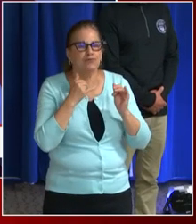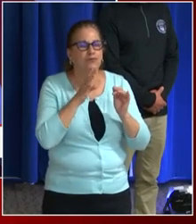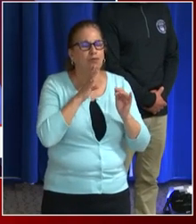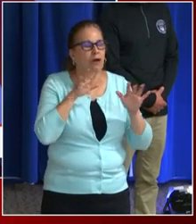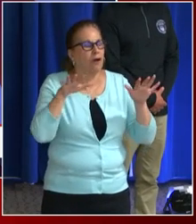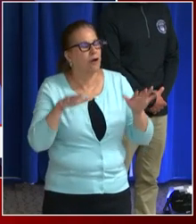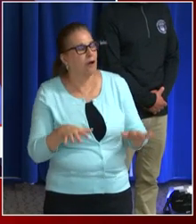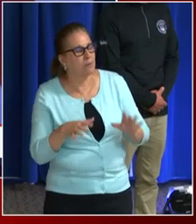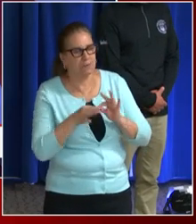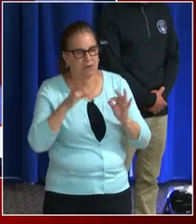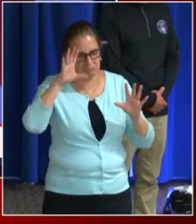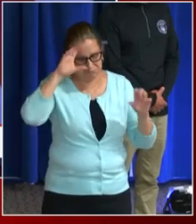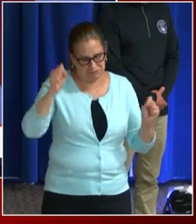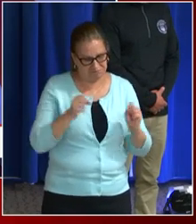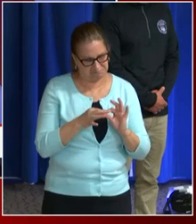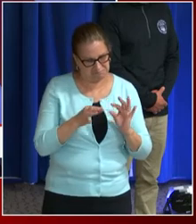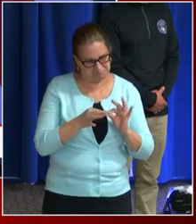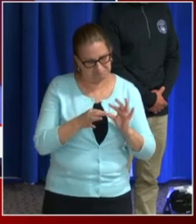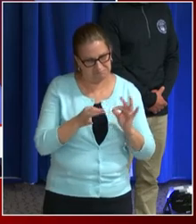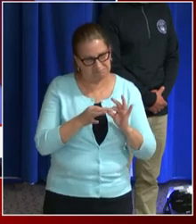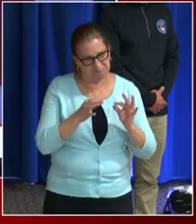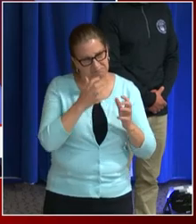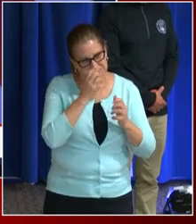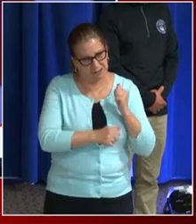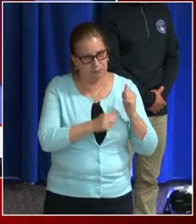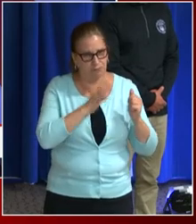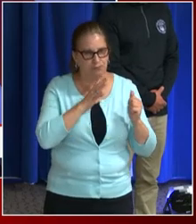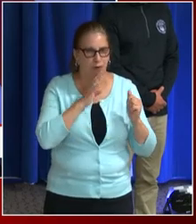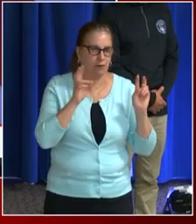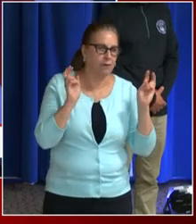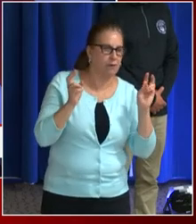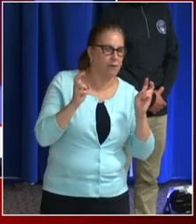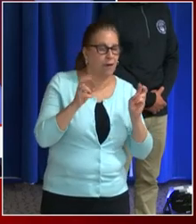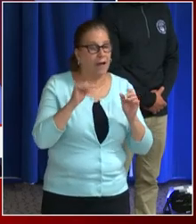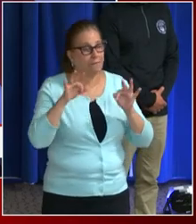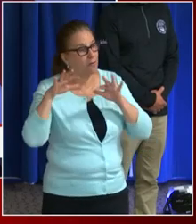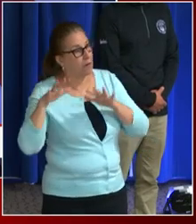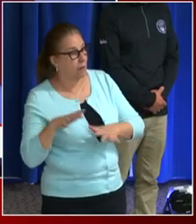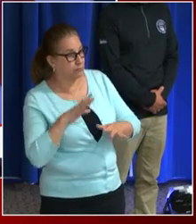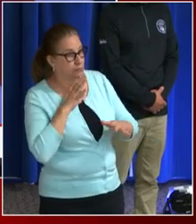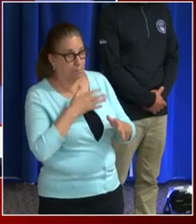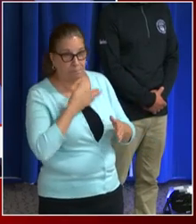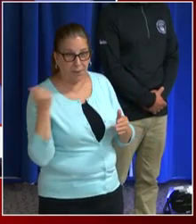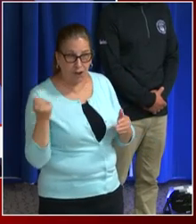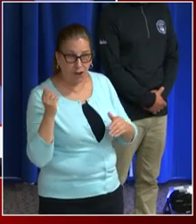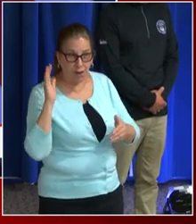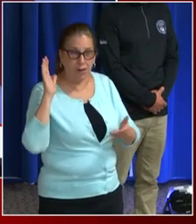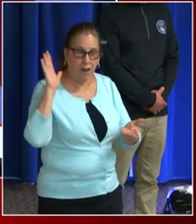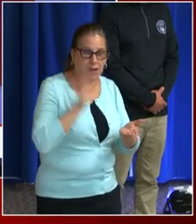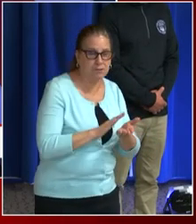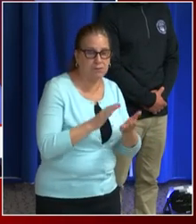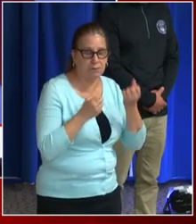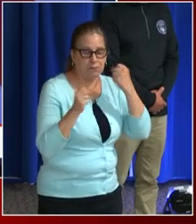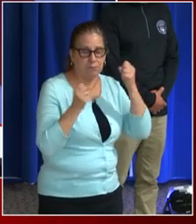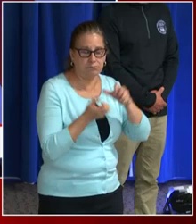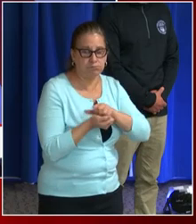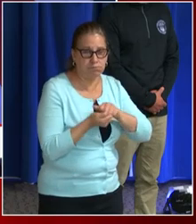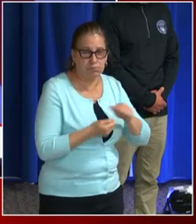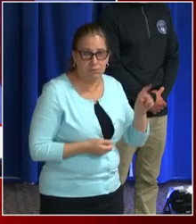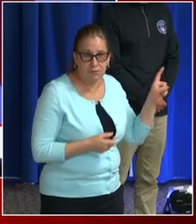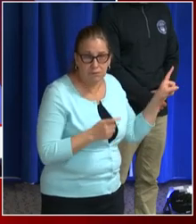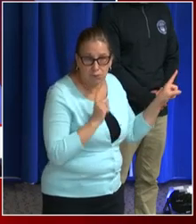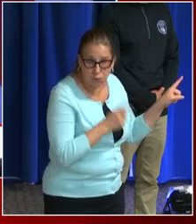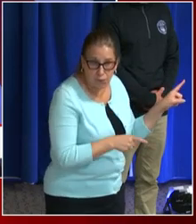I can say this. I don't think that the military should be used